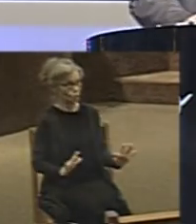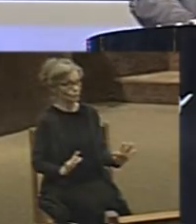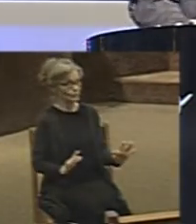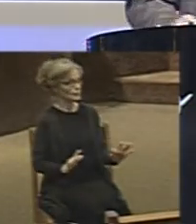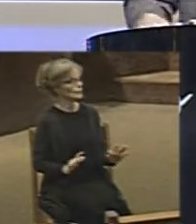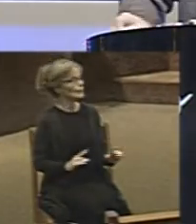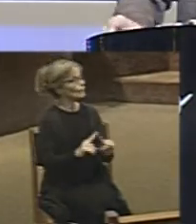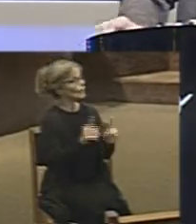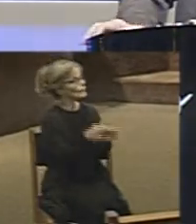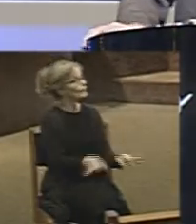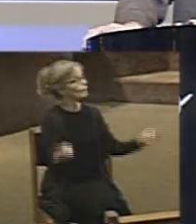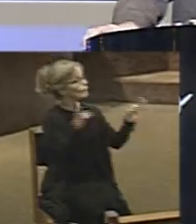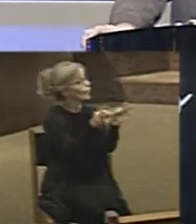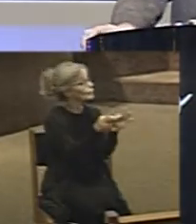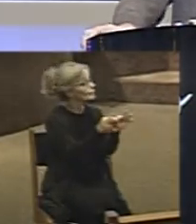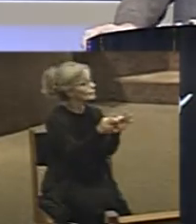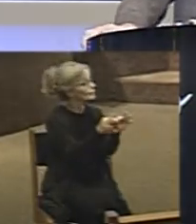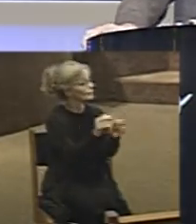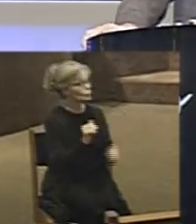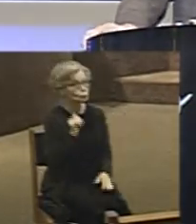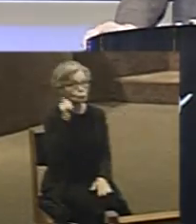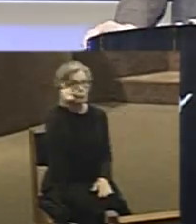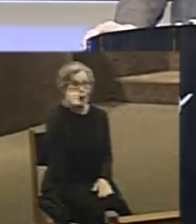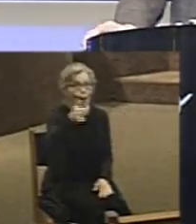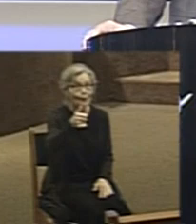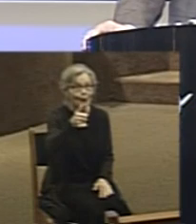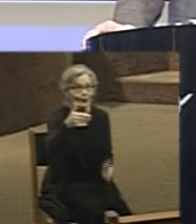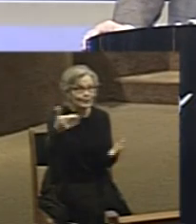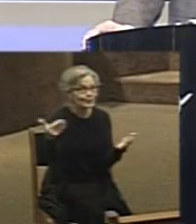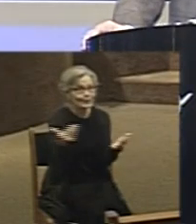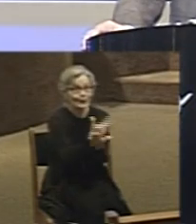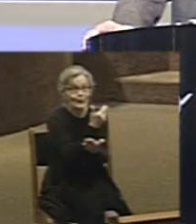that tomorrow a new one begins.